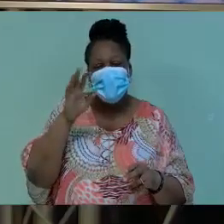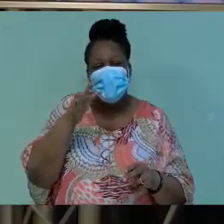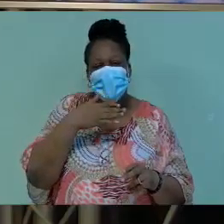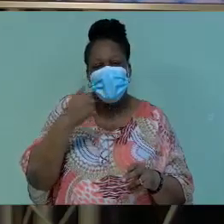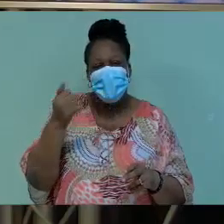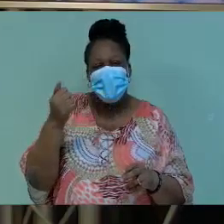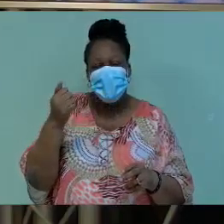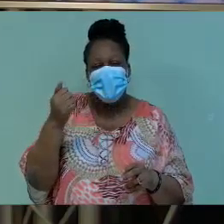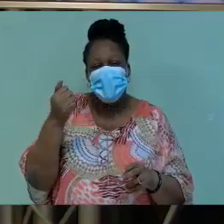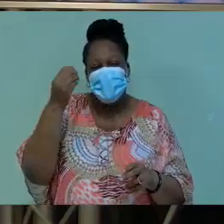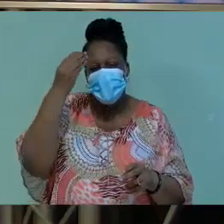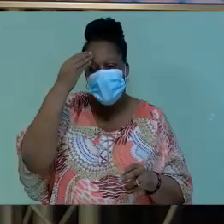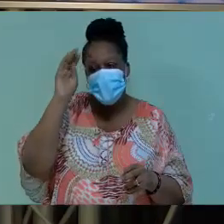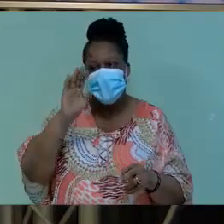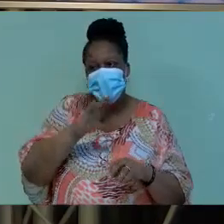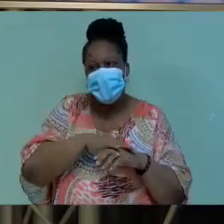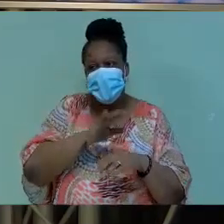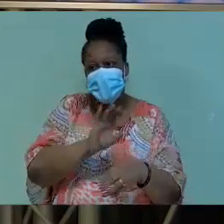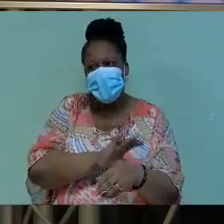the COVID-19